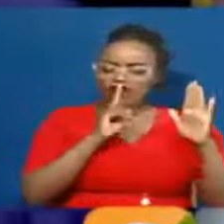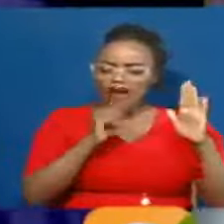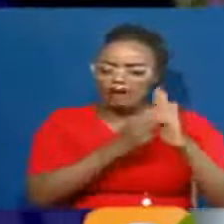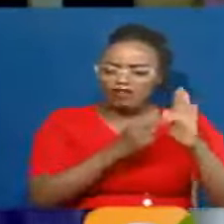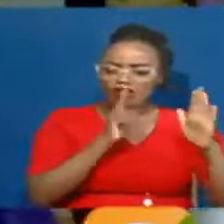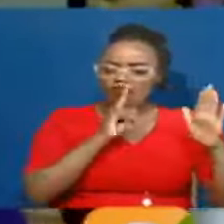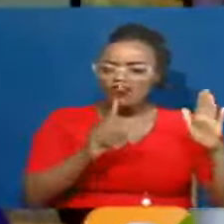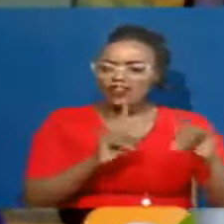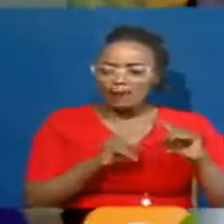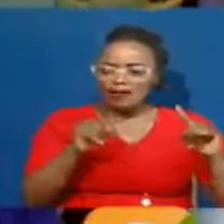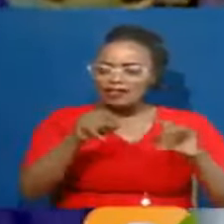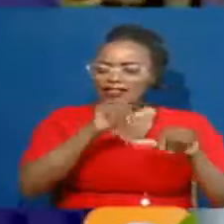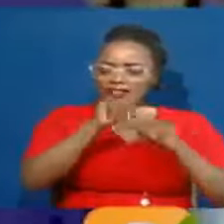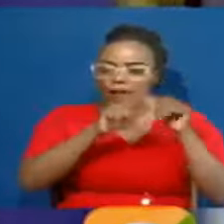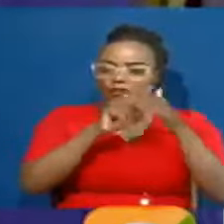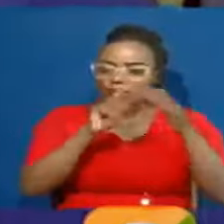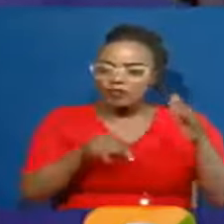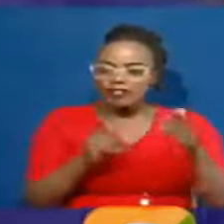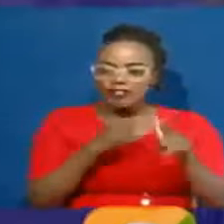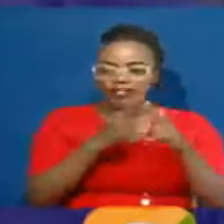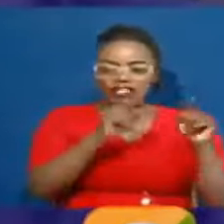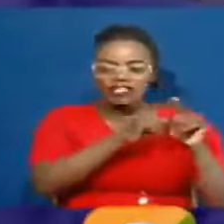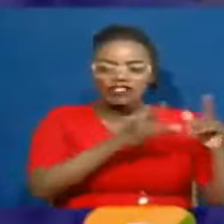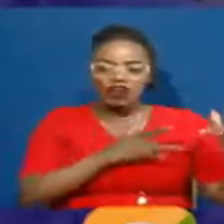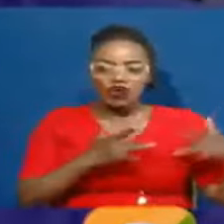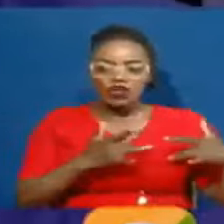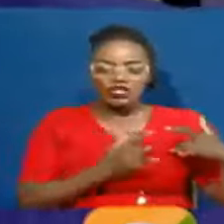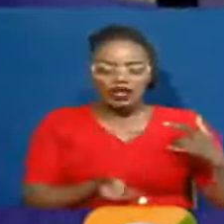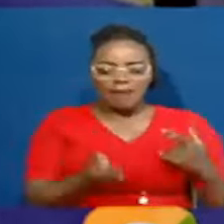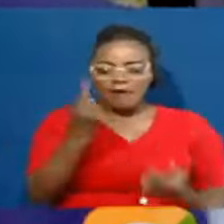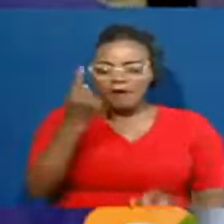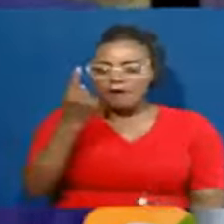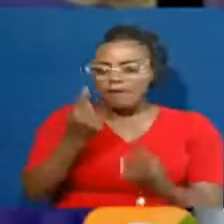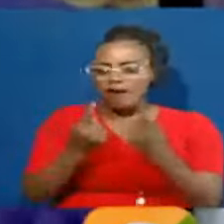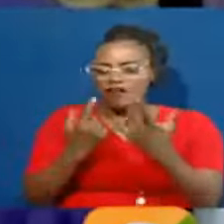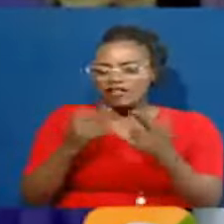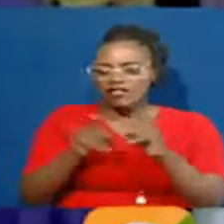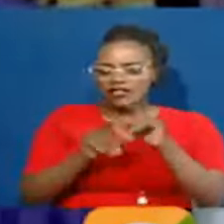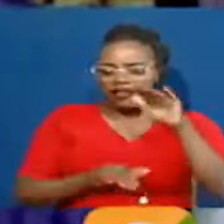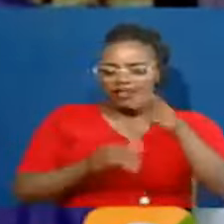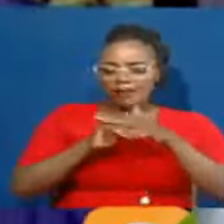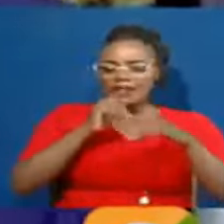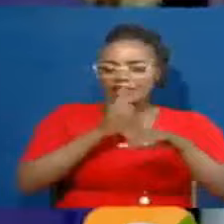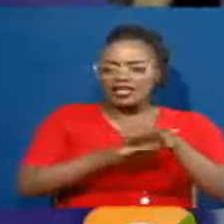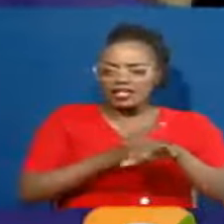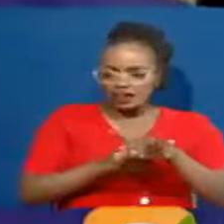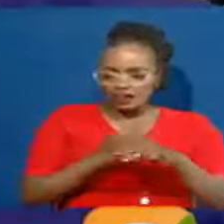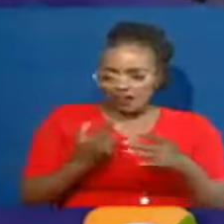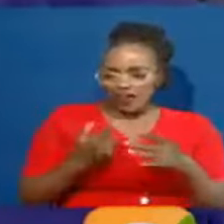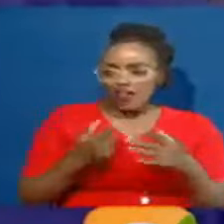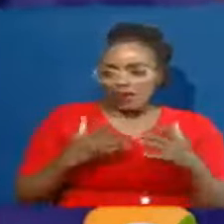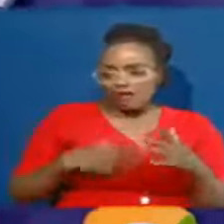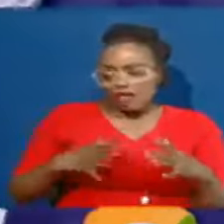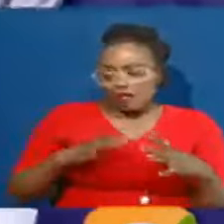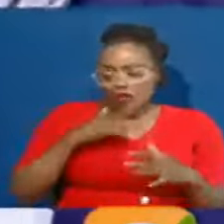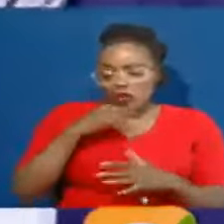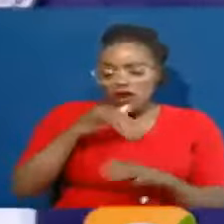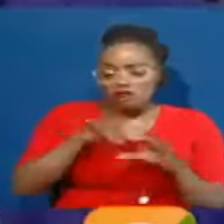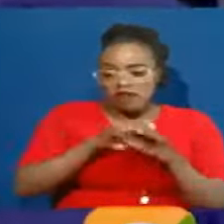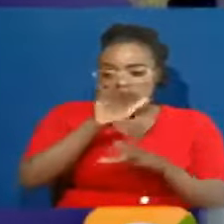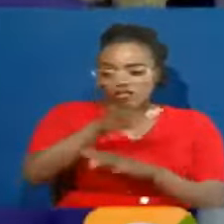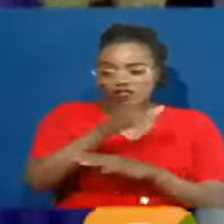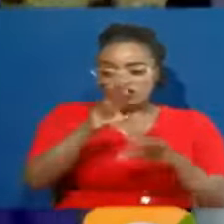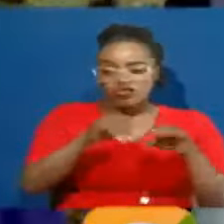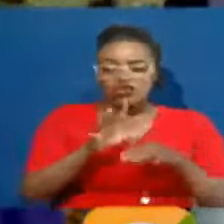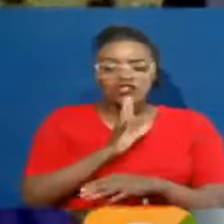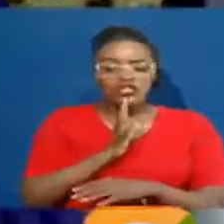order. What is that about? And a lot of concerns coming out about, you know, limited time from for all members of Parliament to